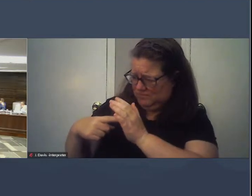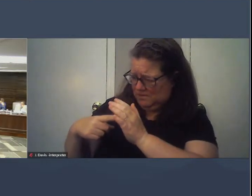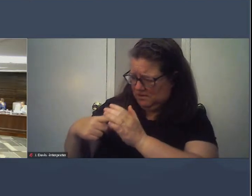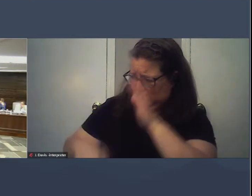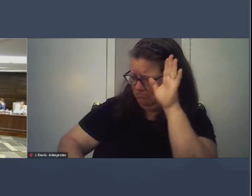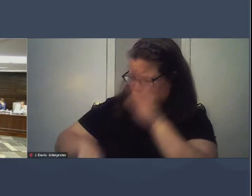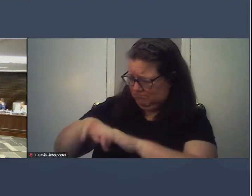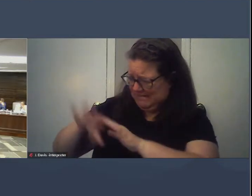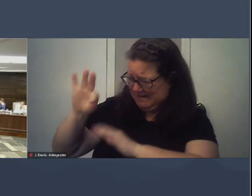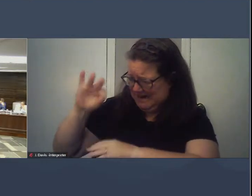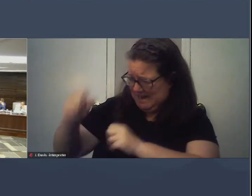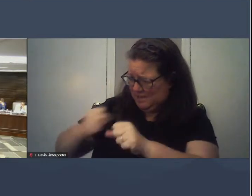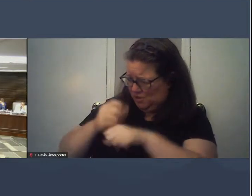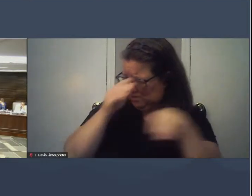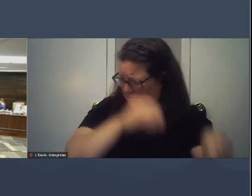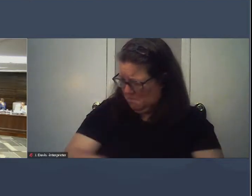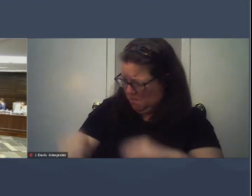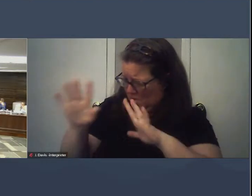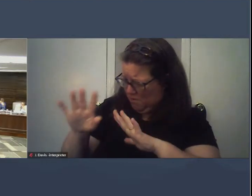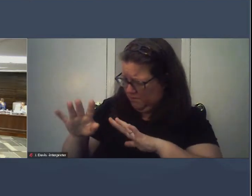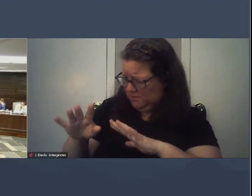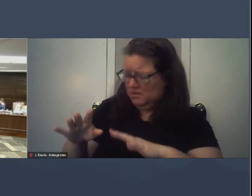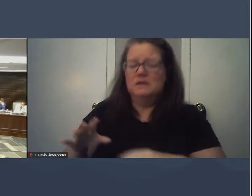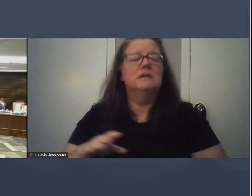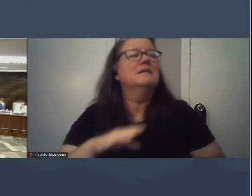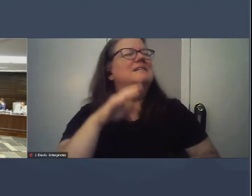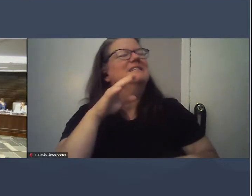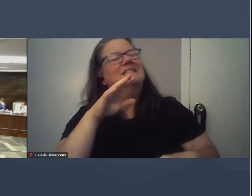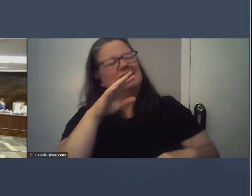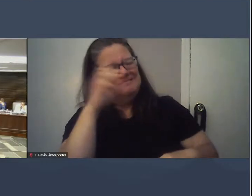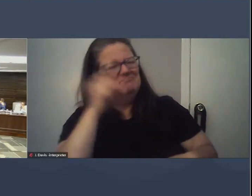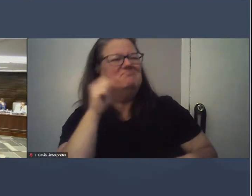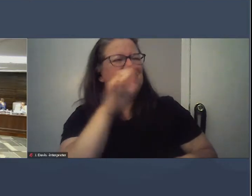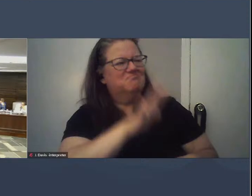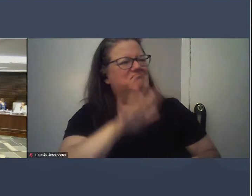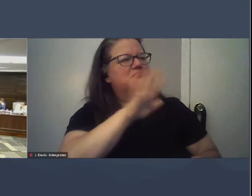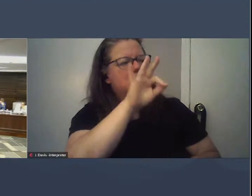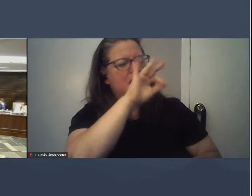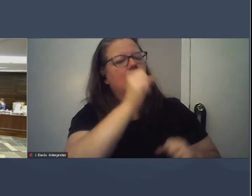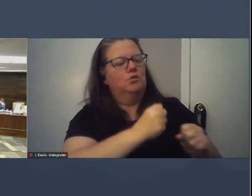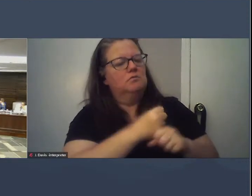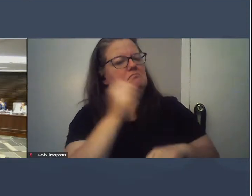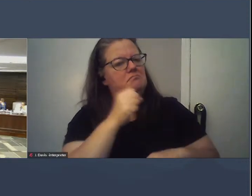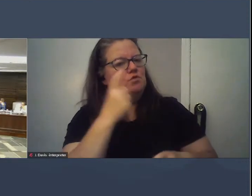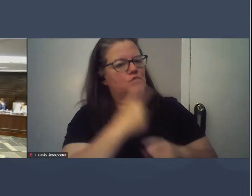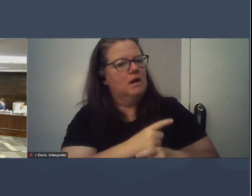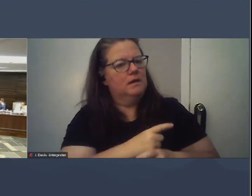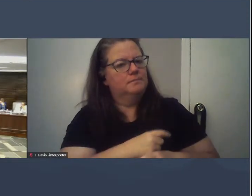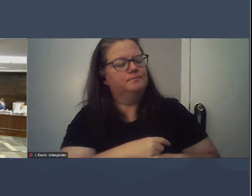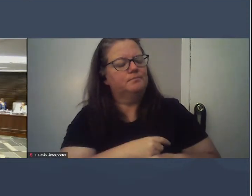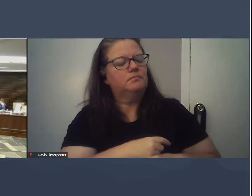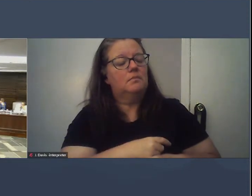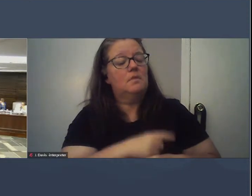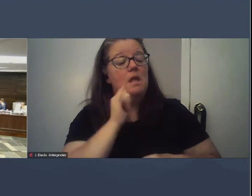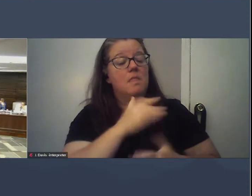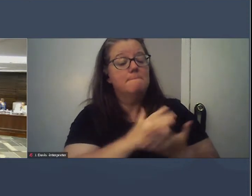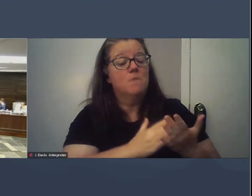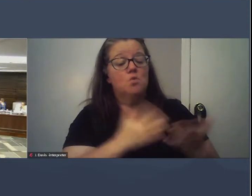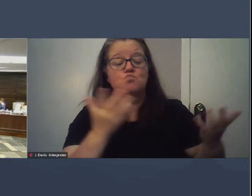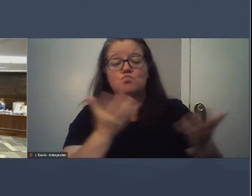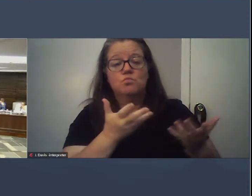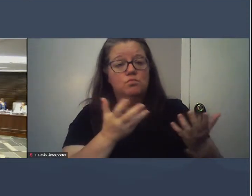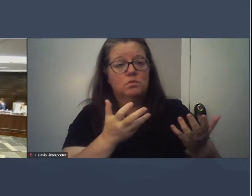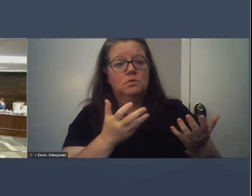get it over there? It's something like that, yes, ma'am. And so that's what we're looking at. And that also, that part of that, it has to do with the